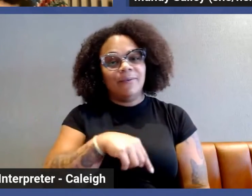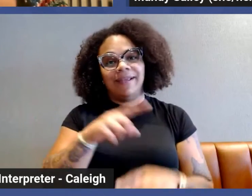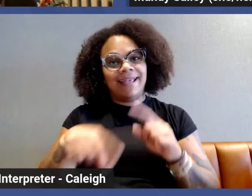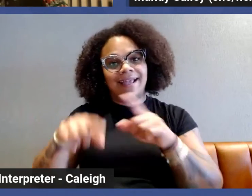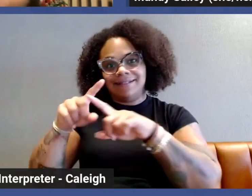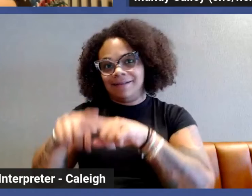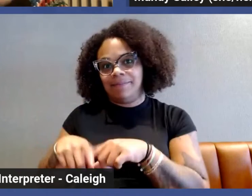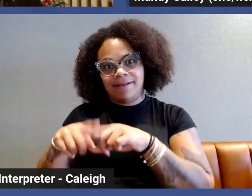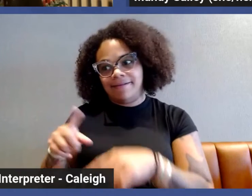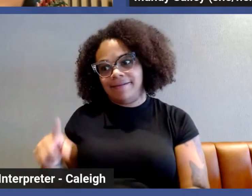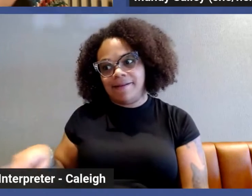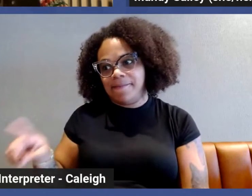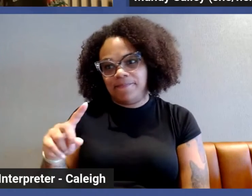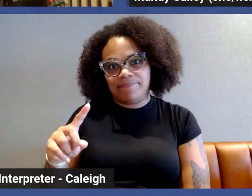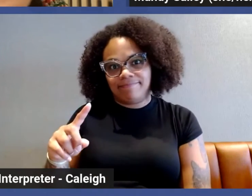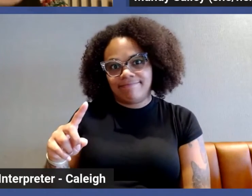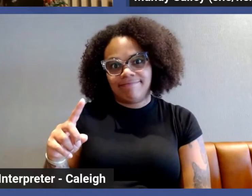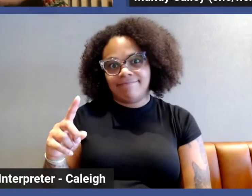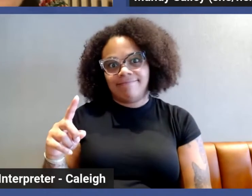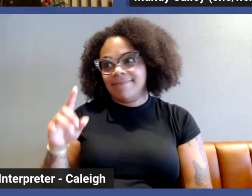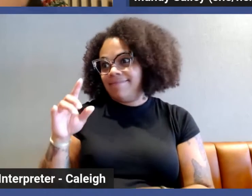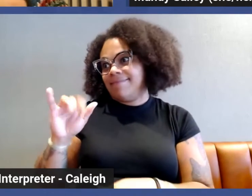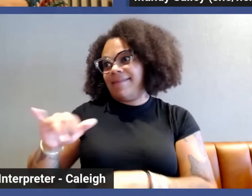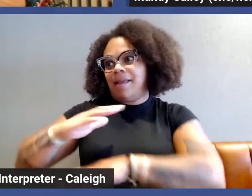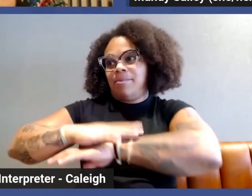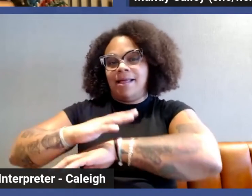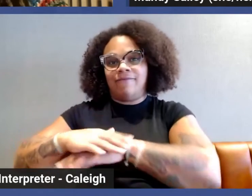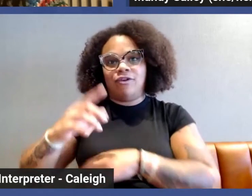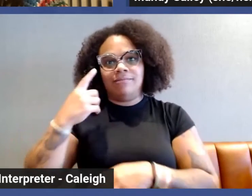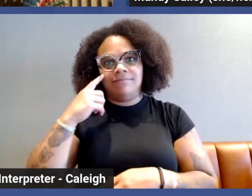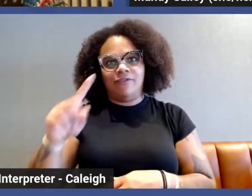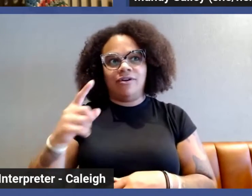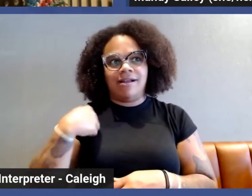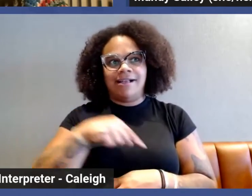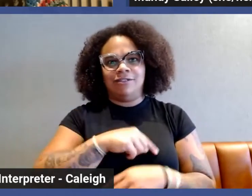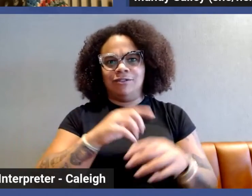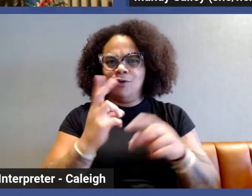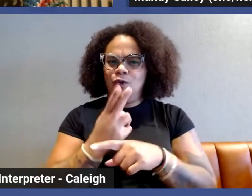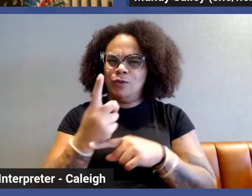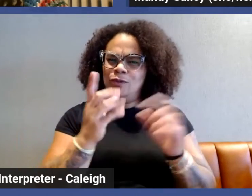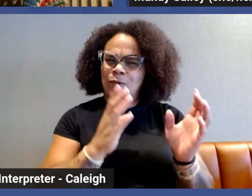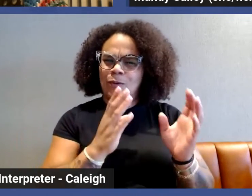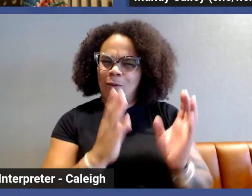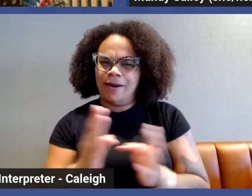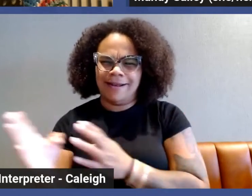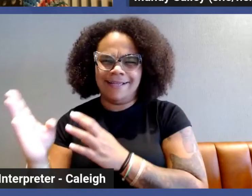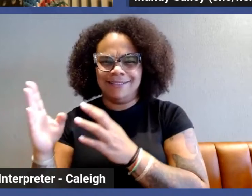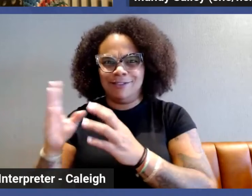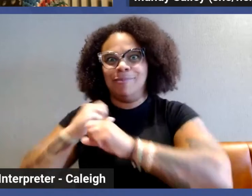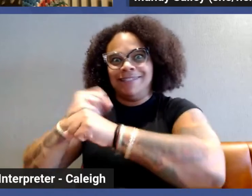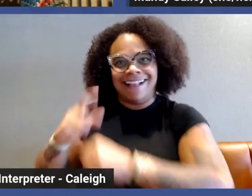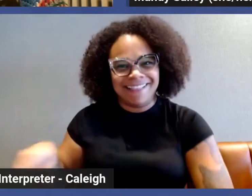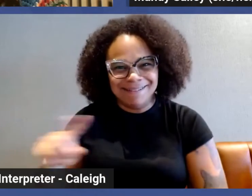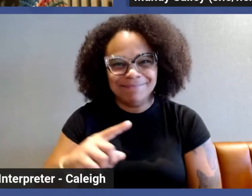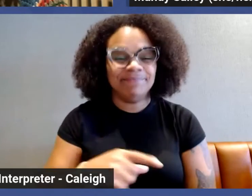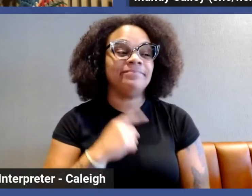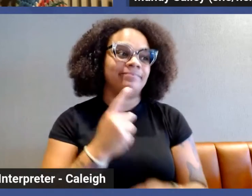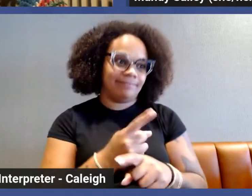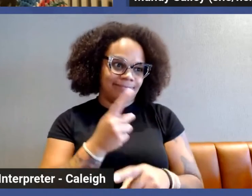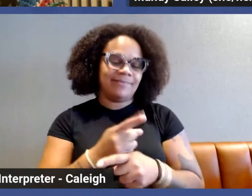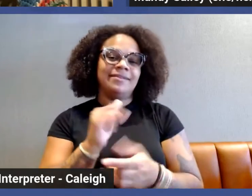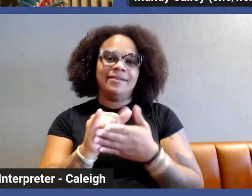on them as the platform under which we organize to protect them, I think. So Yeah, absolutely. Absolutely important